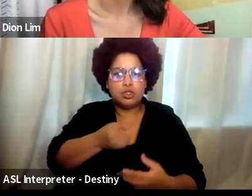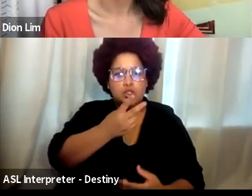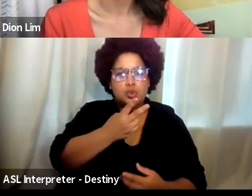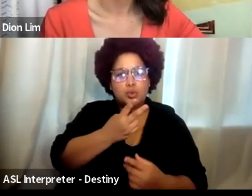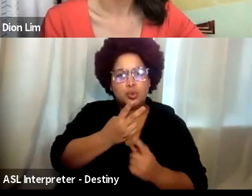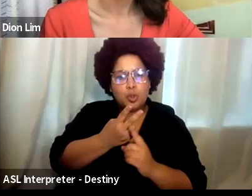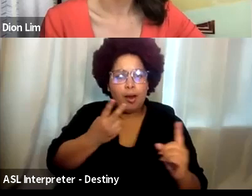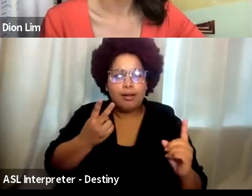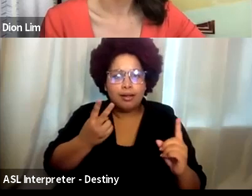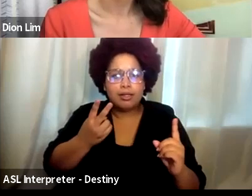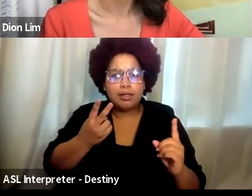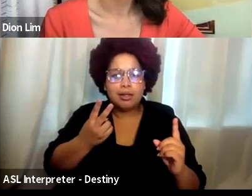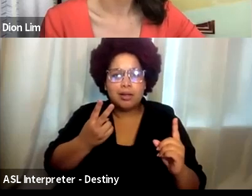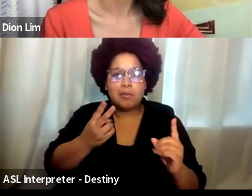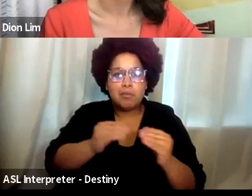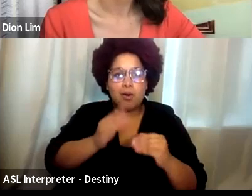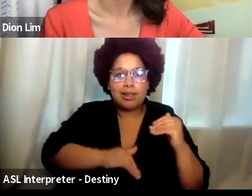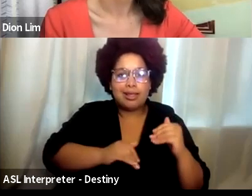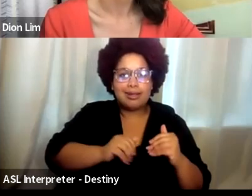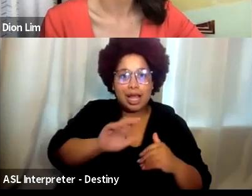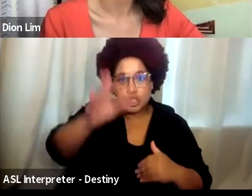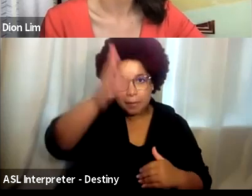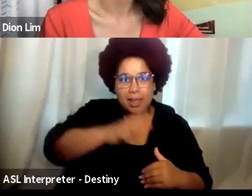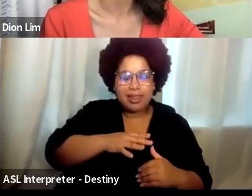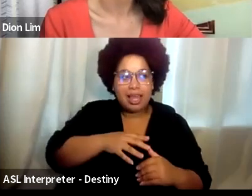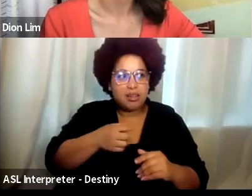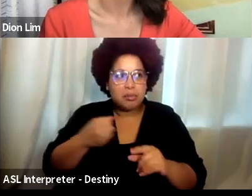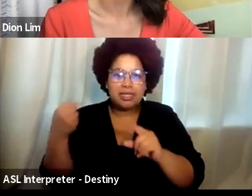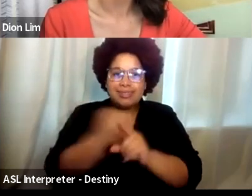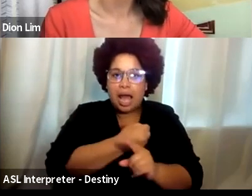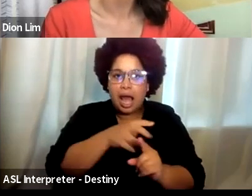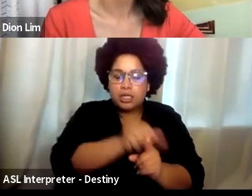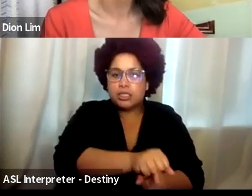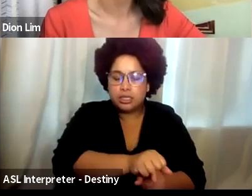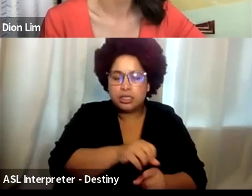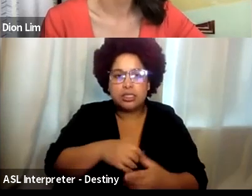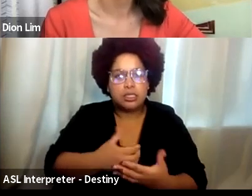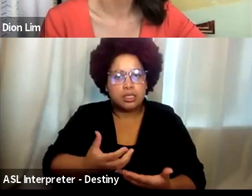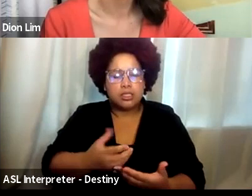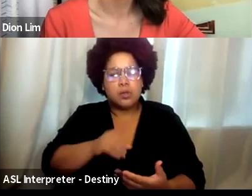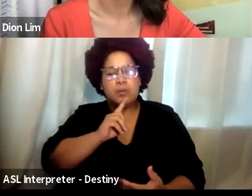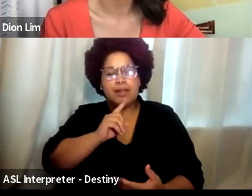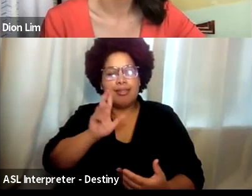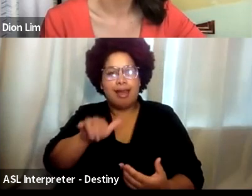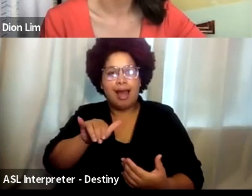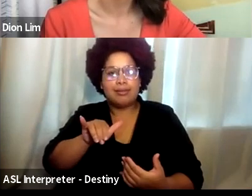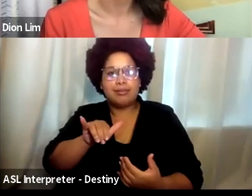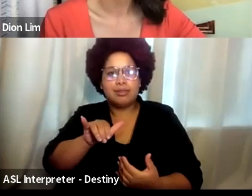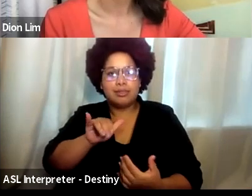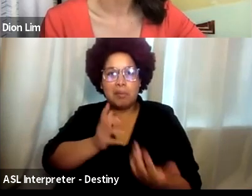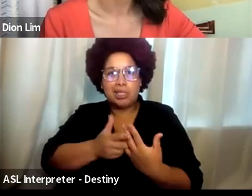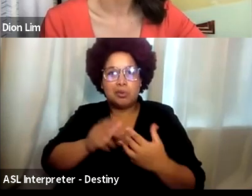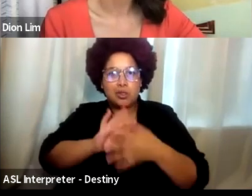2 to 1 more than Asian men that they had been attacked. And that sort of flows into what we were talking